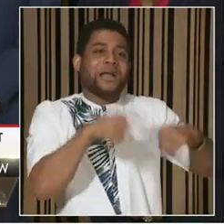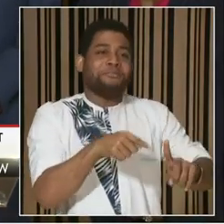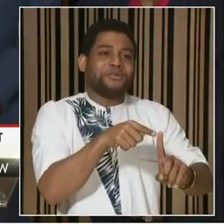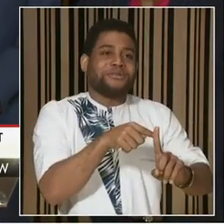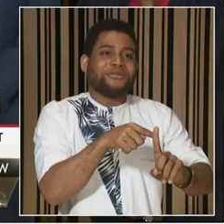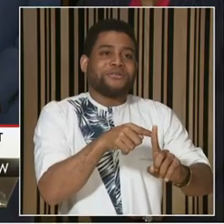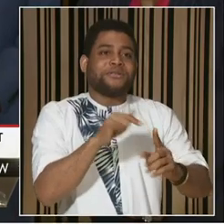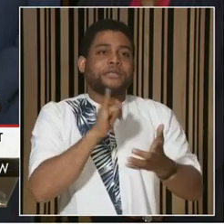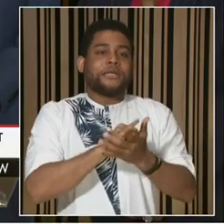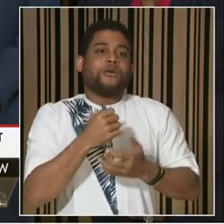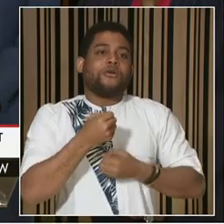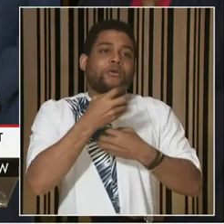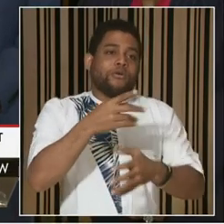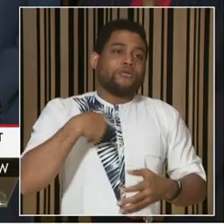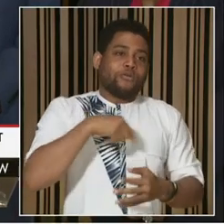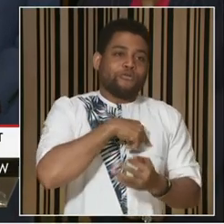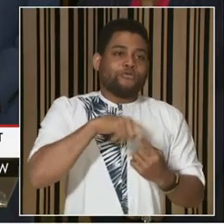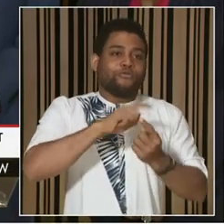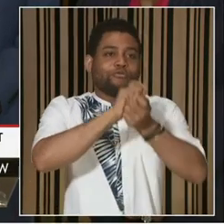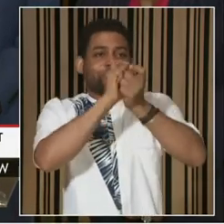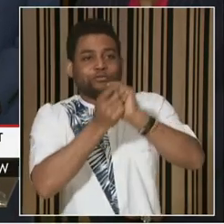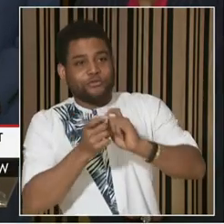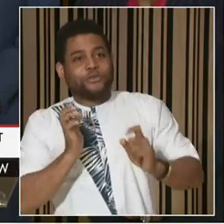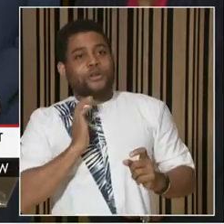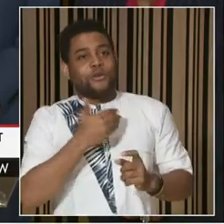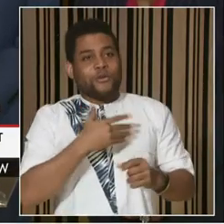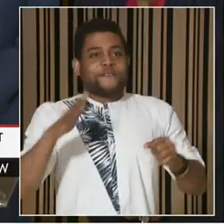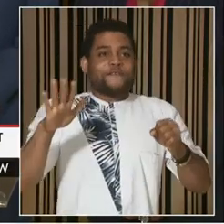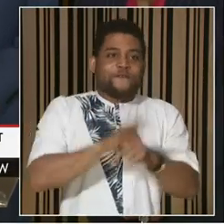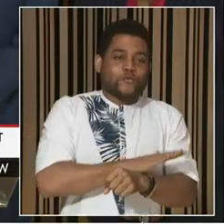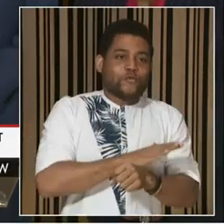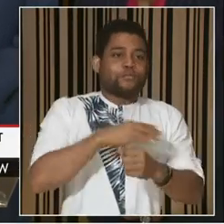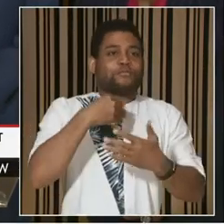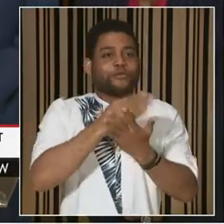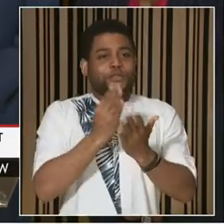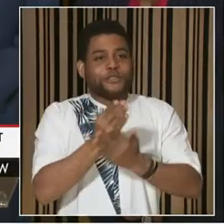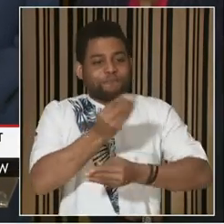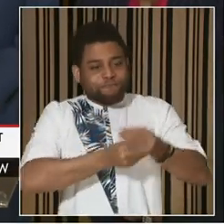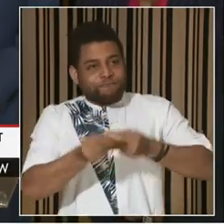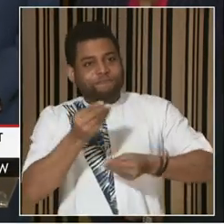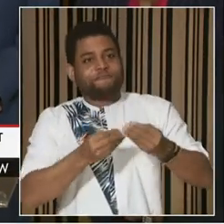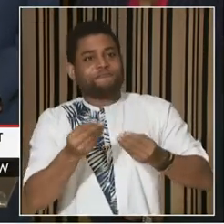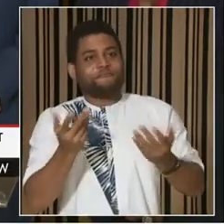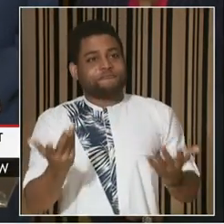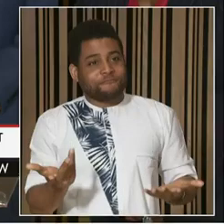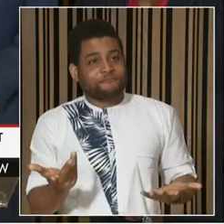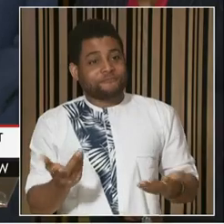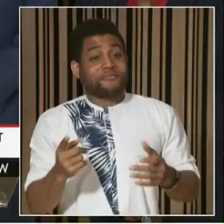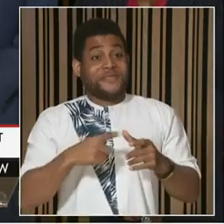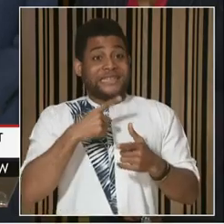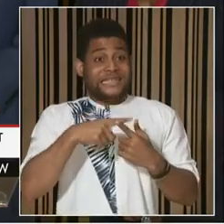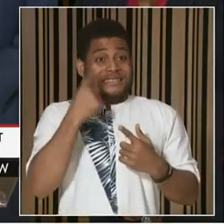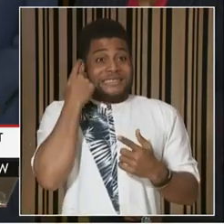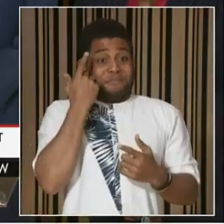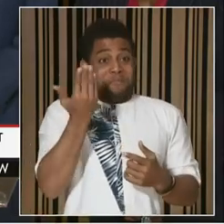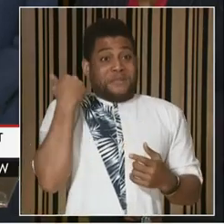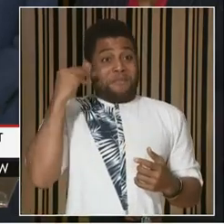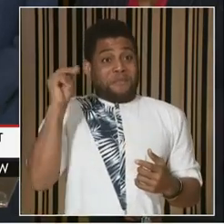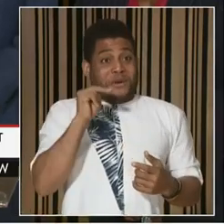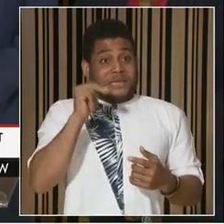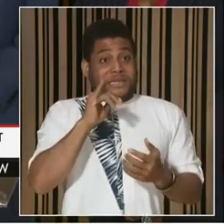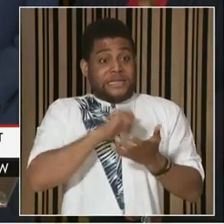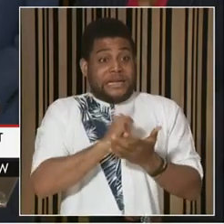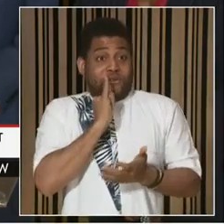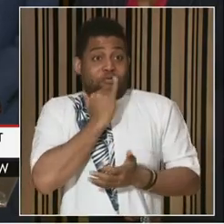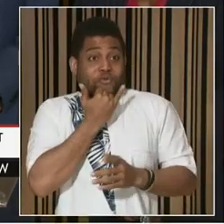us to have to make some changes to our complete budget. And then we learned on Monday that error wasn't entirely